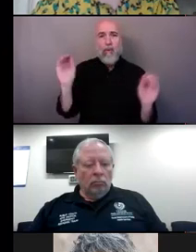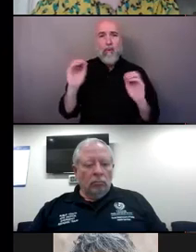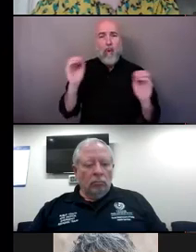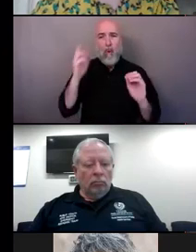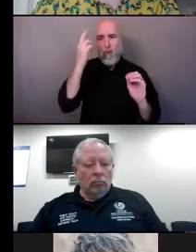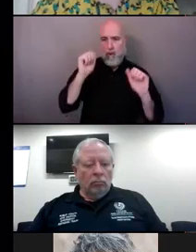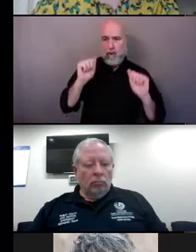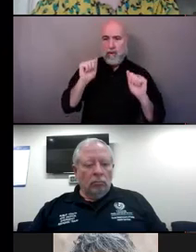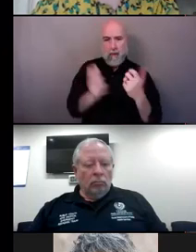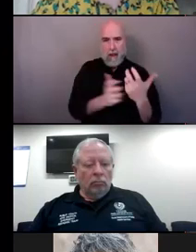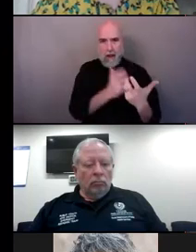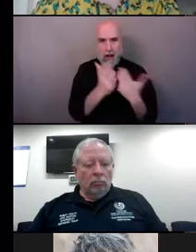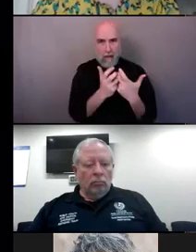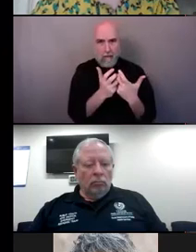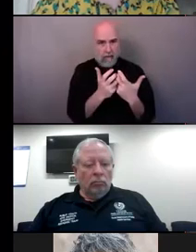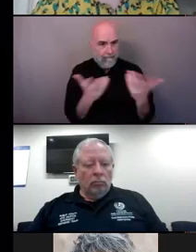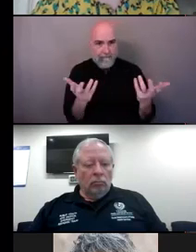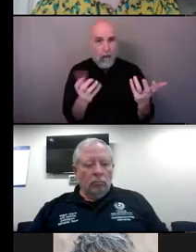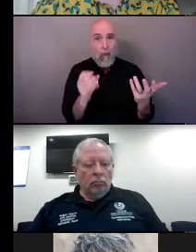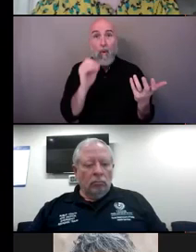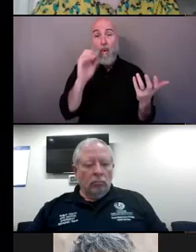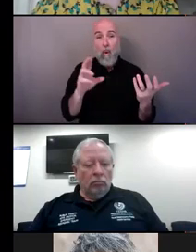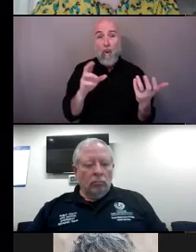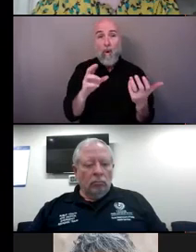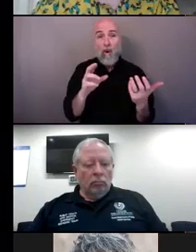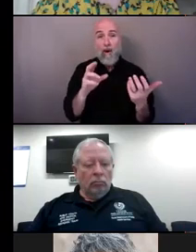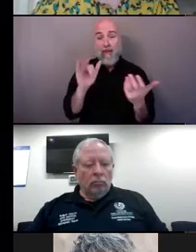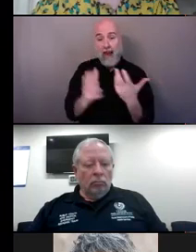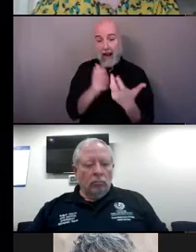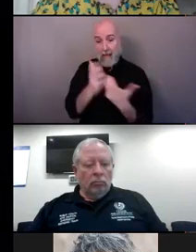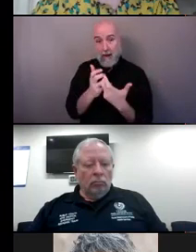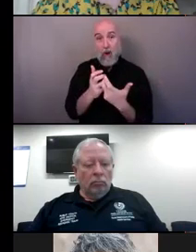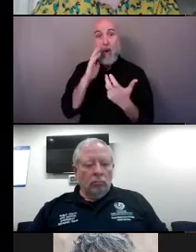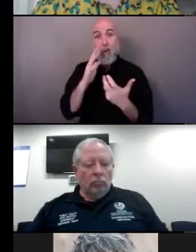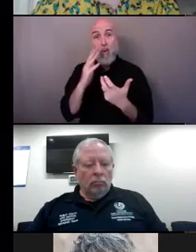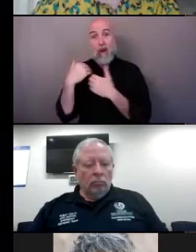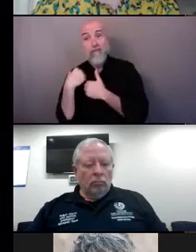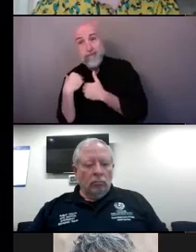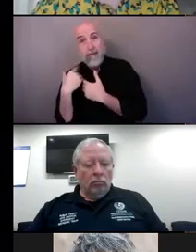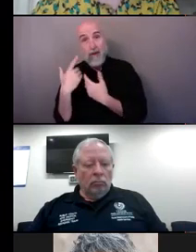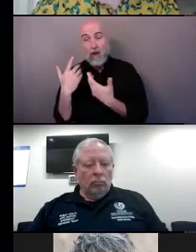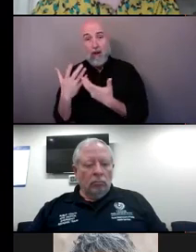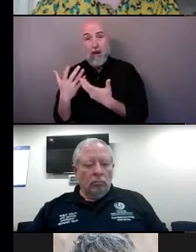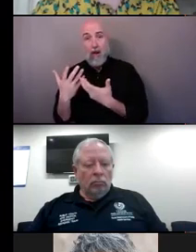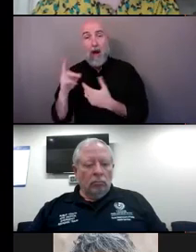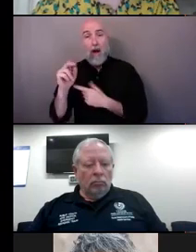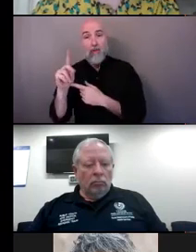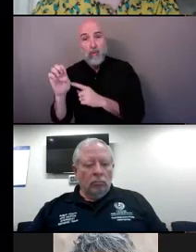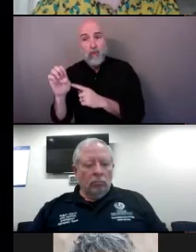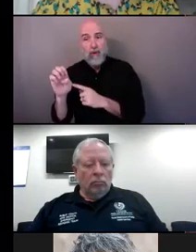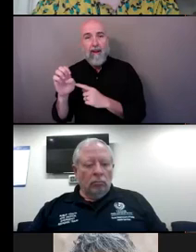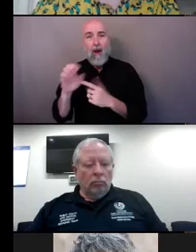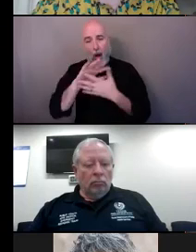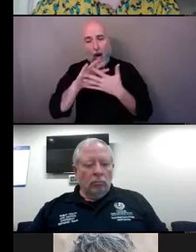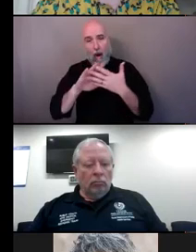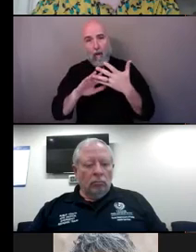reasonable accommodation that can be made or that an accommodation would create an undue hardship, all of those things are the burden